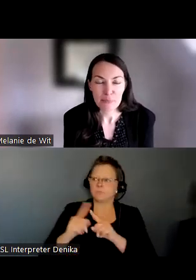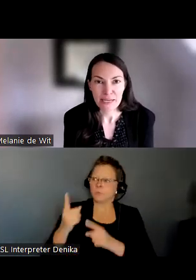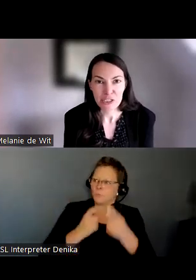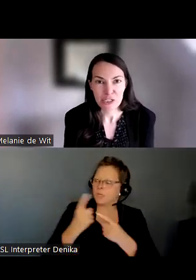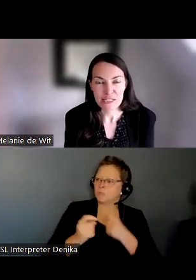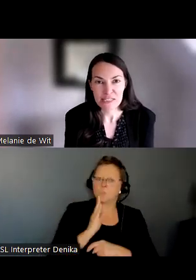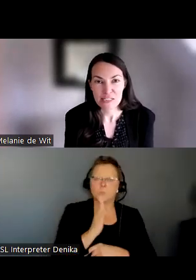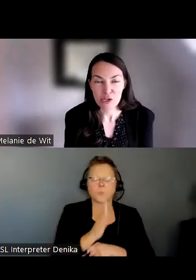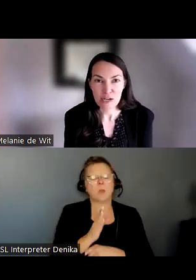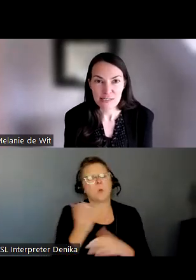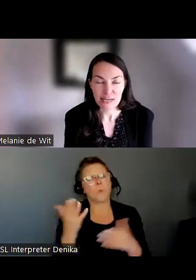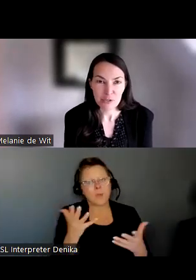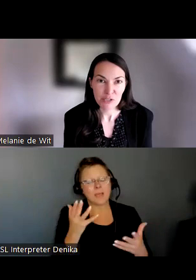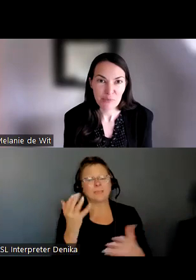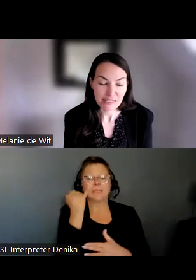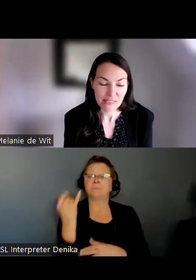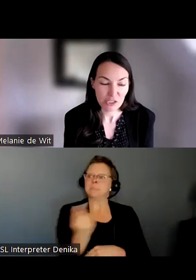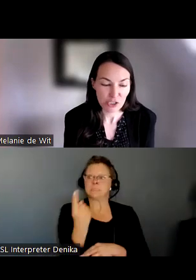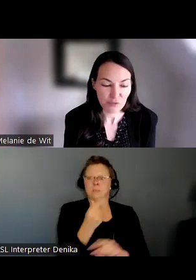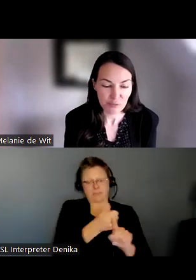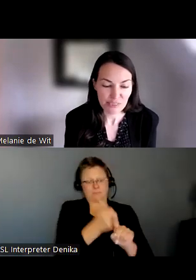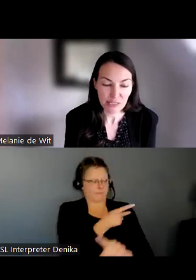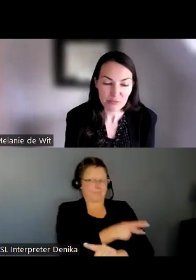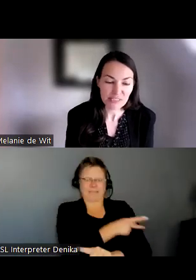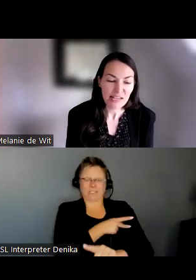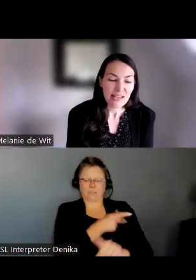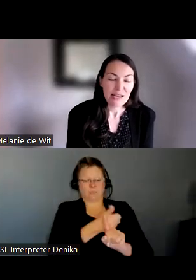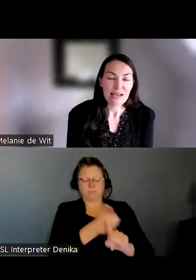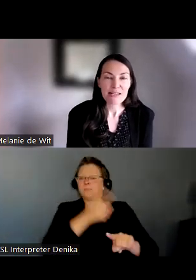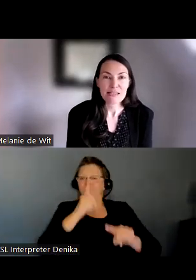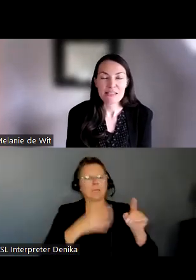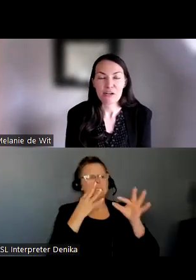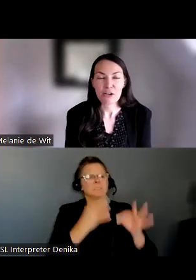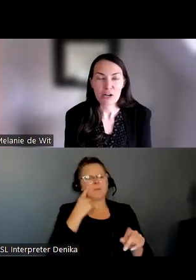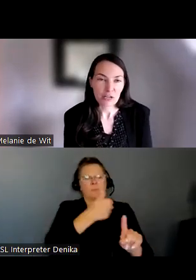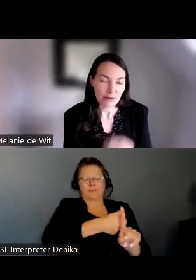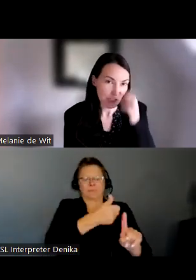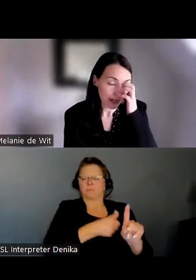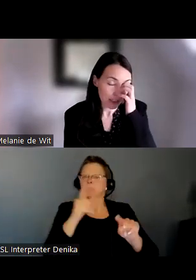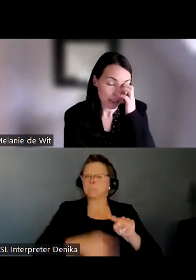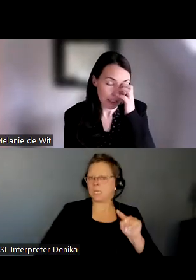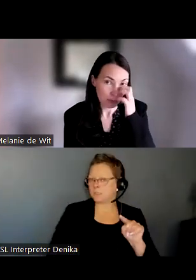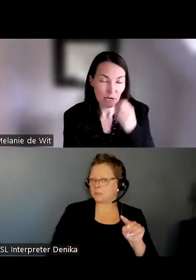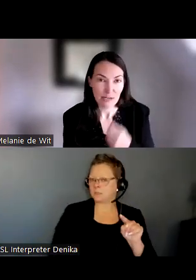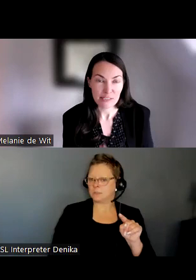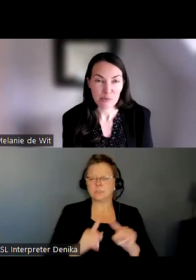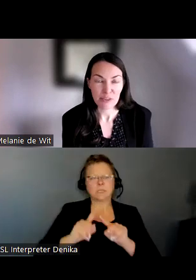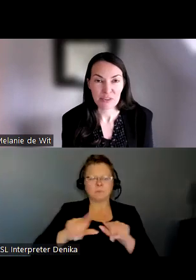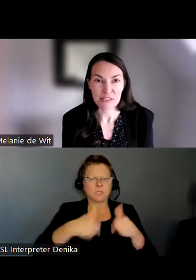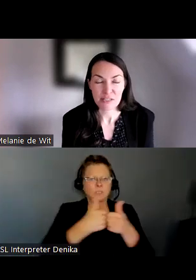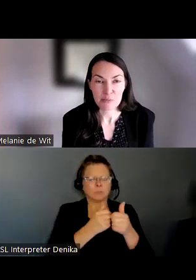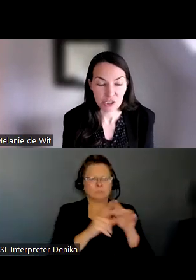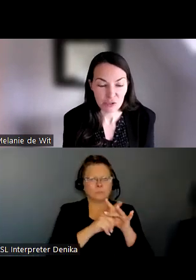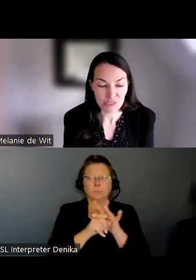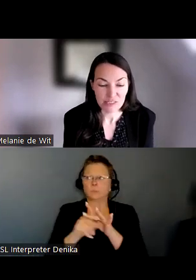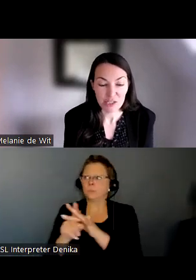a patient is not able to make decisions for themselves. And there are challenges that arise with